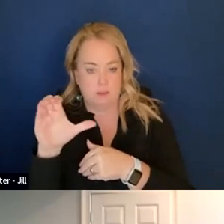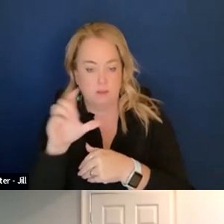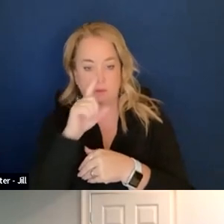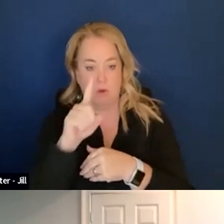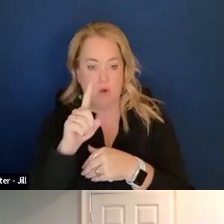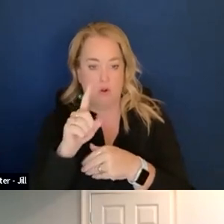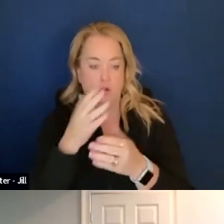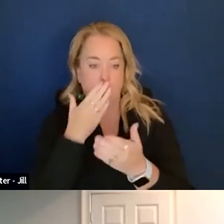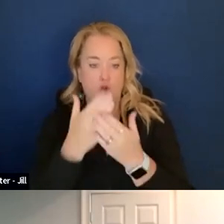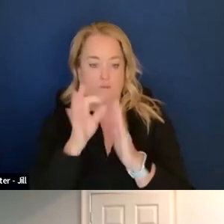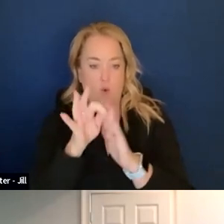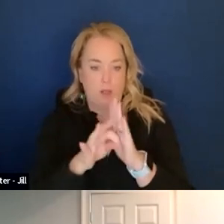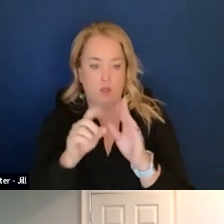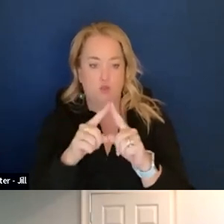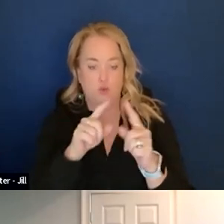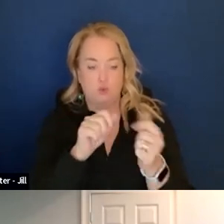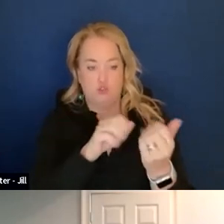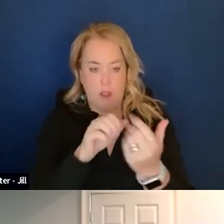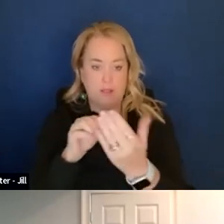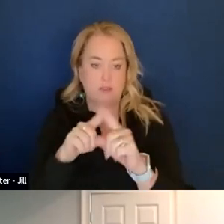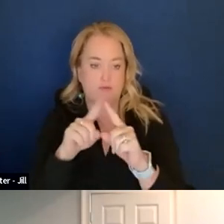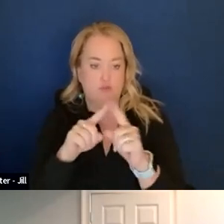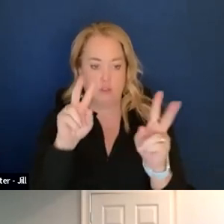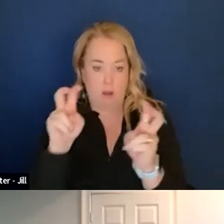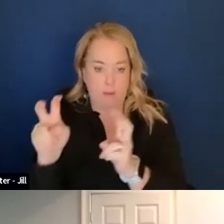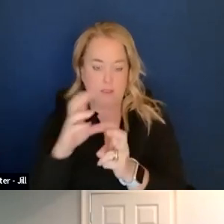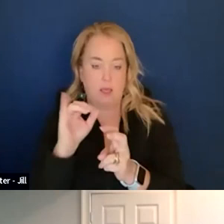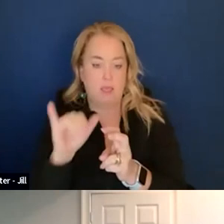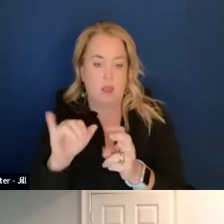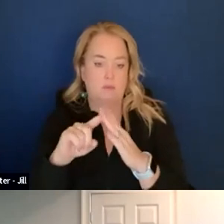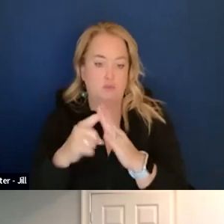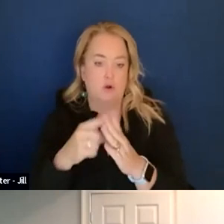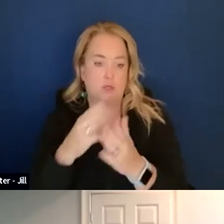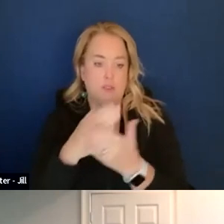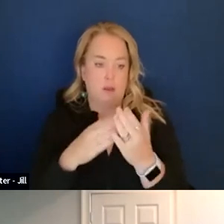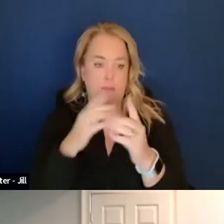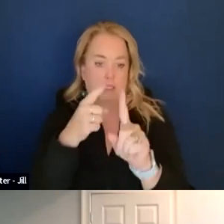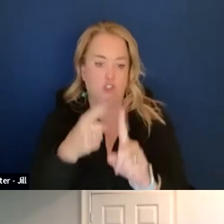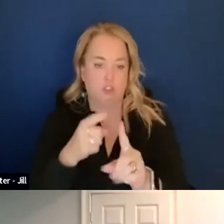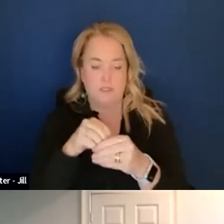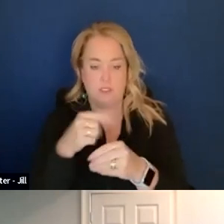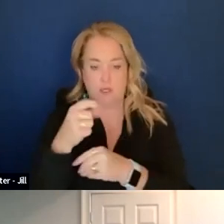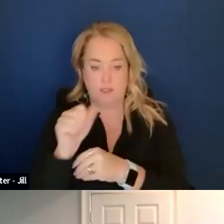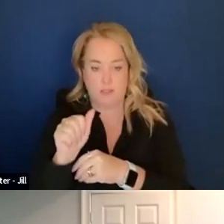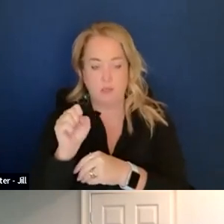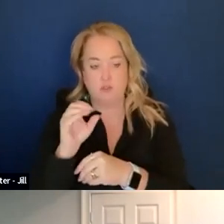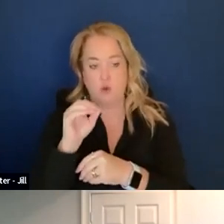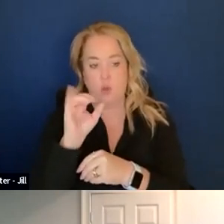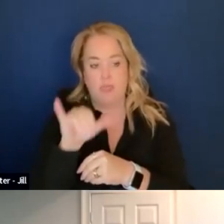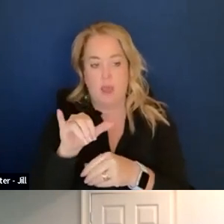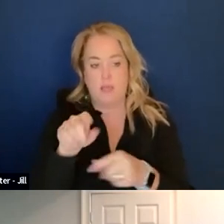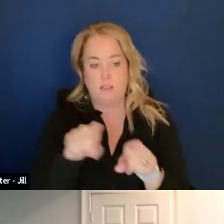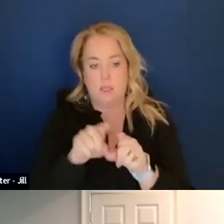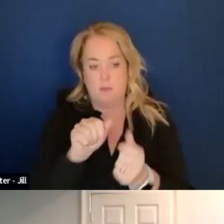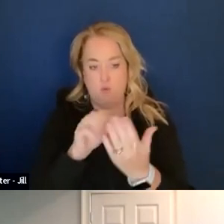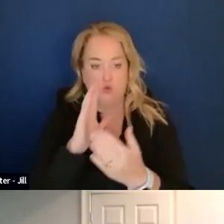topics that address, and then that was able to spark some initiatives within GSA. And so I think taking that same approach here would